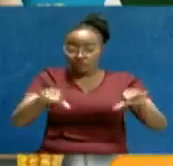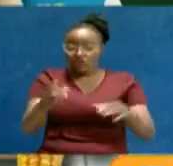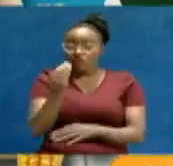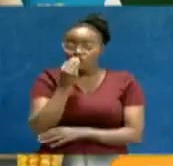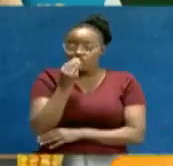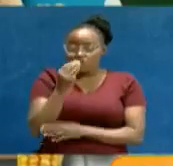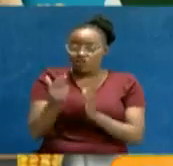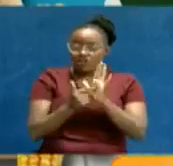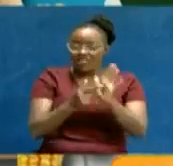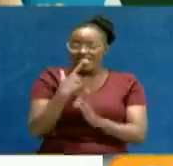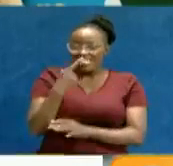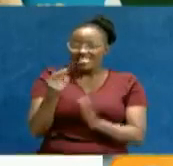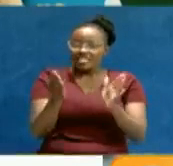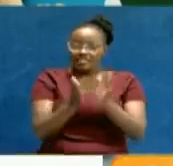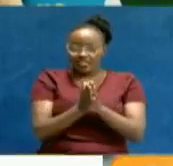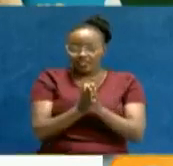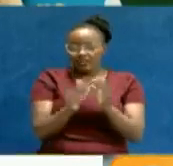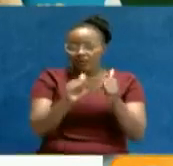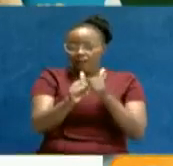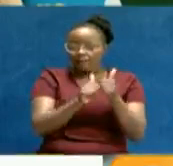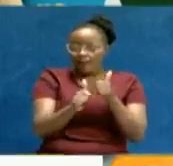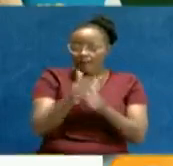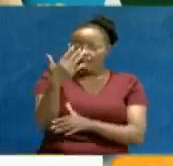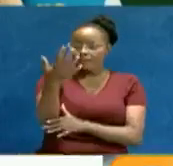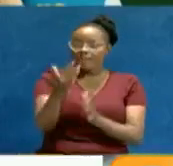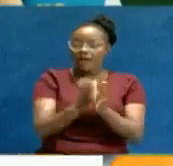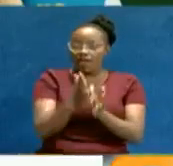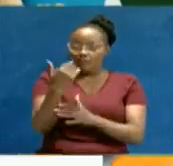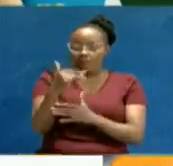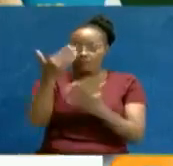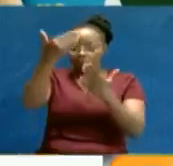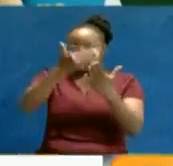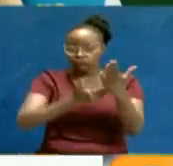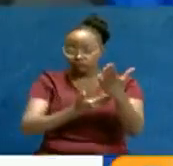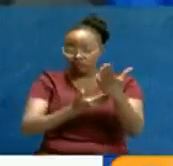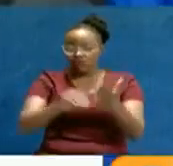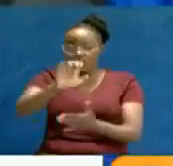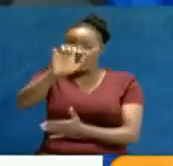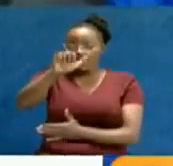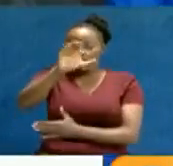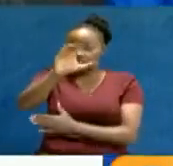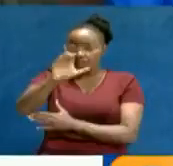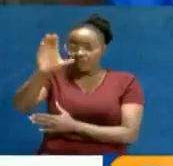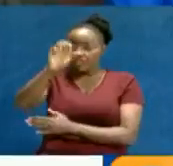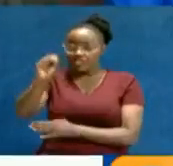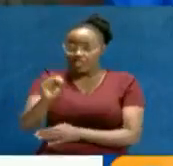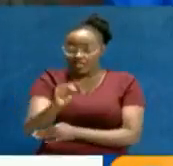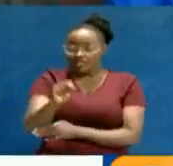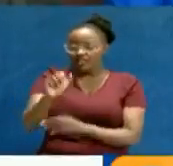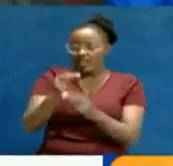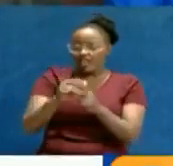food grains like rice and maize, and uncoated craft paper and paperboard. EAC Cabinet Secretary Adan